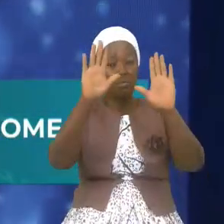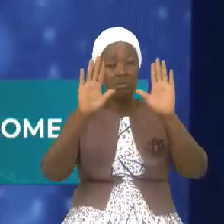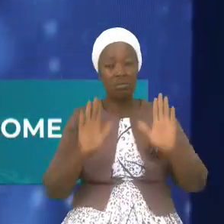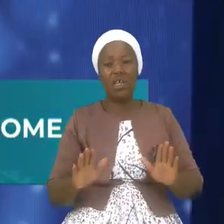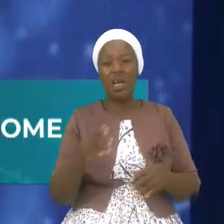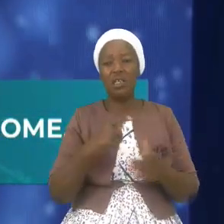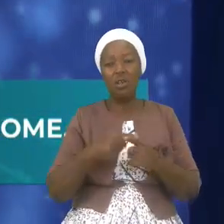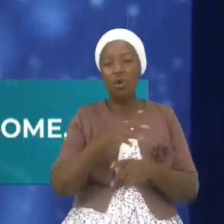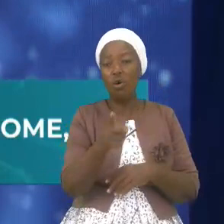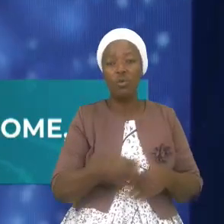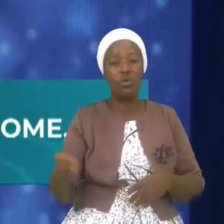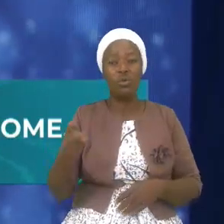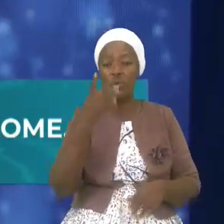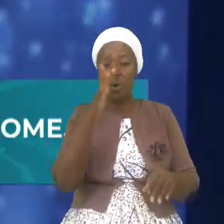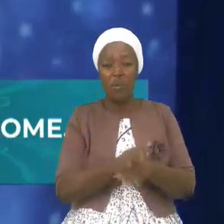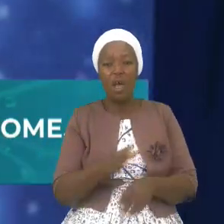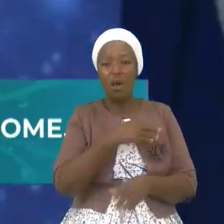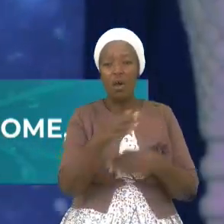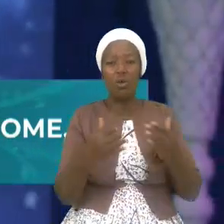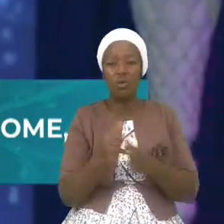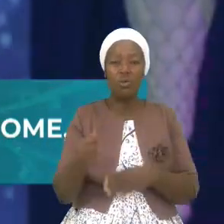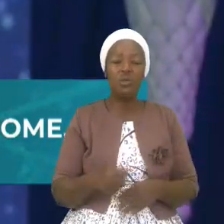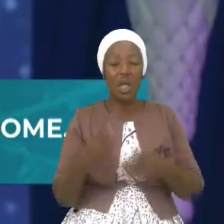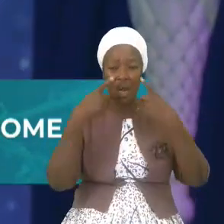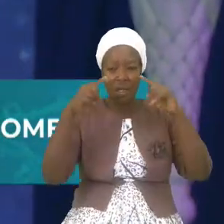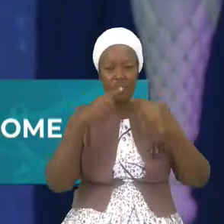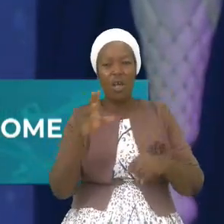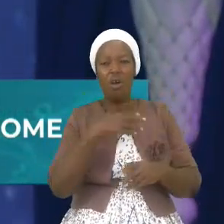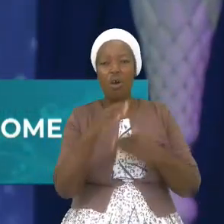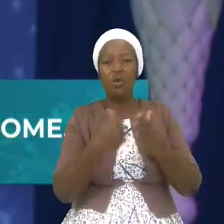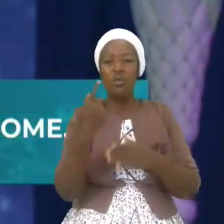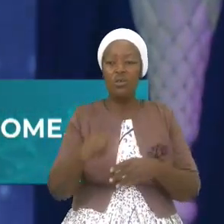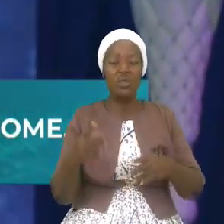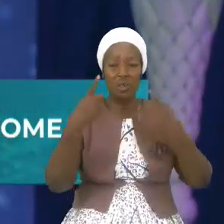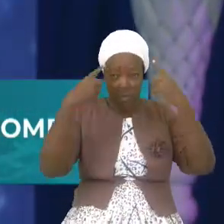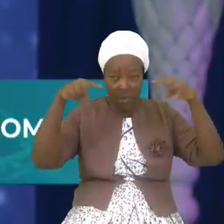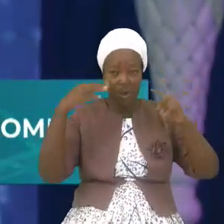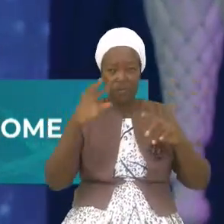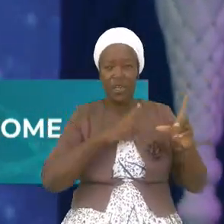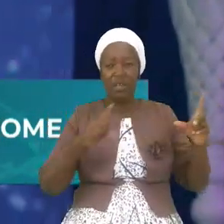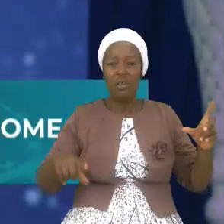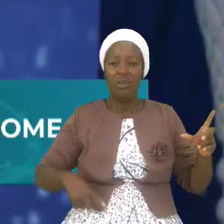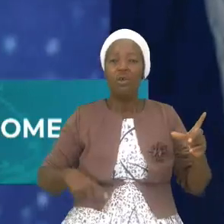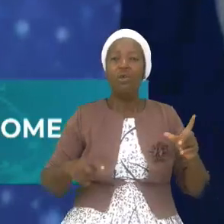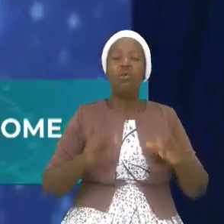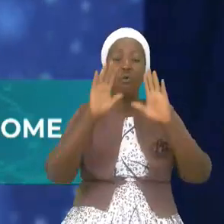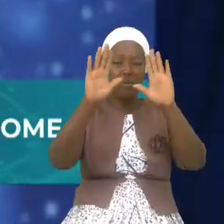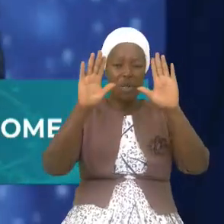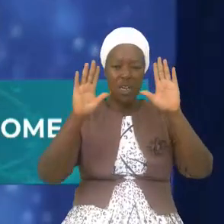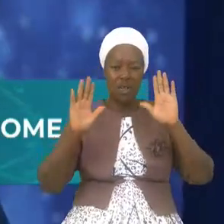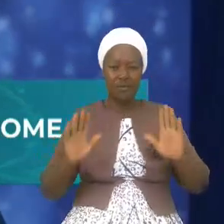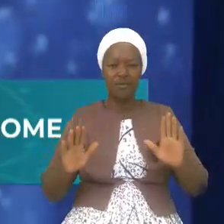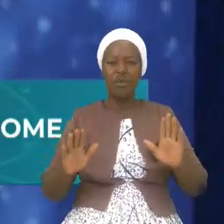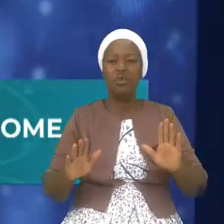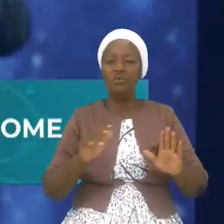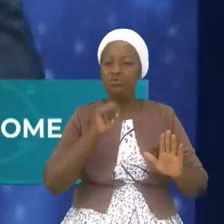pronouncements, and those declarations of the Lord, awesome, unchangeable. And the moment they're pronounced